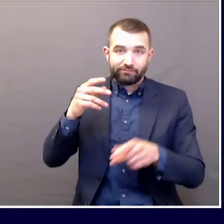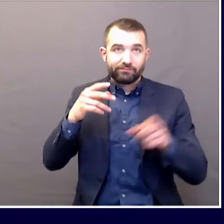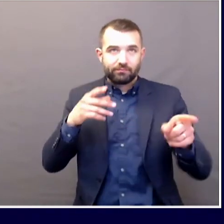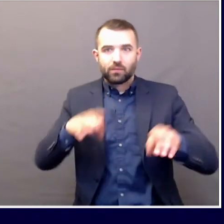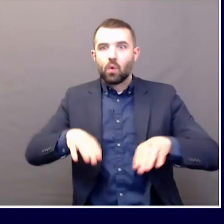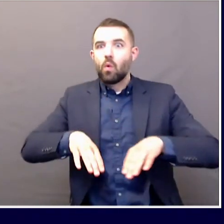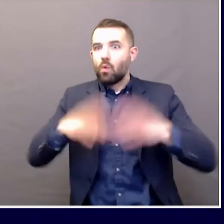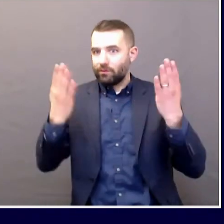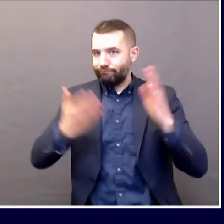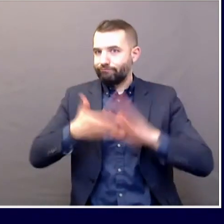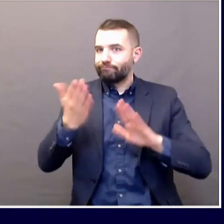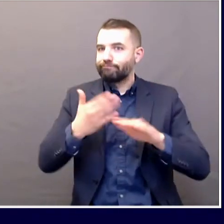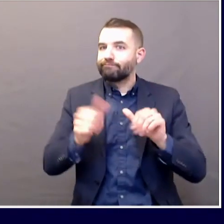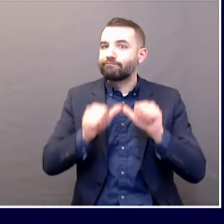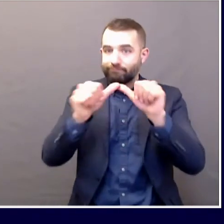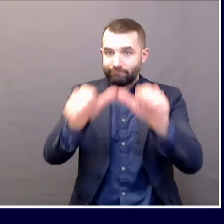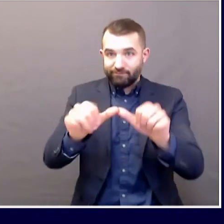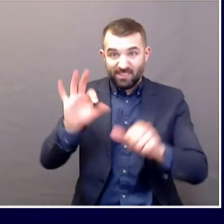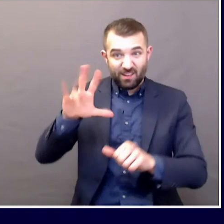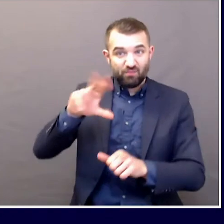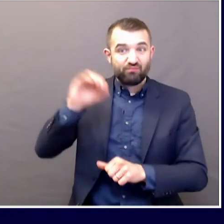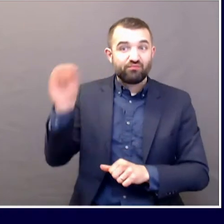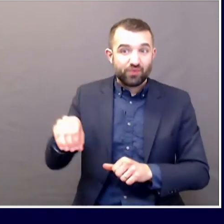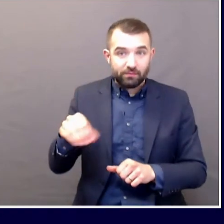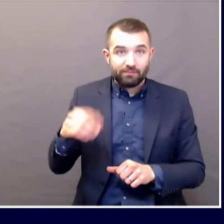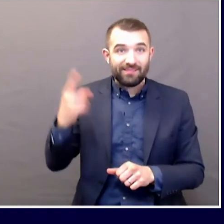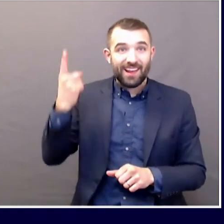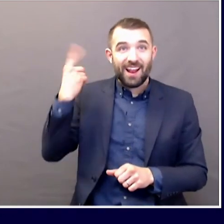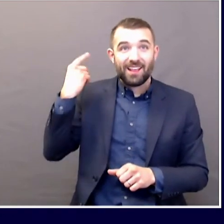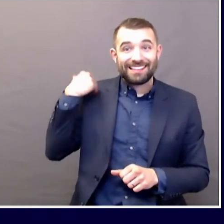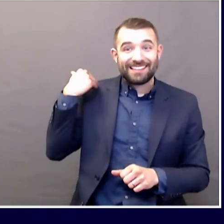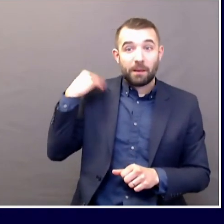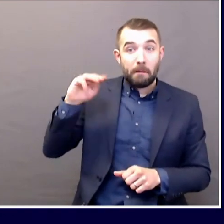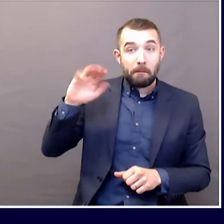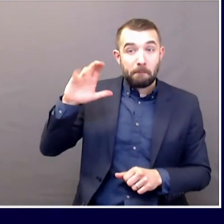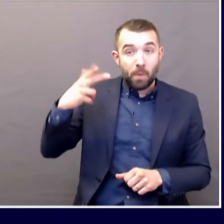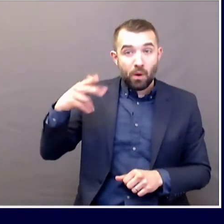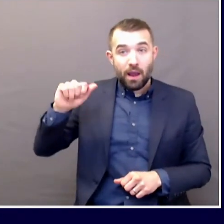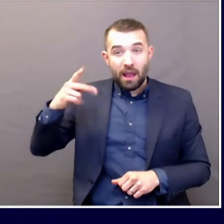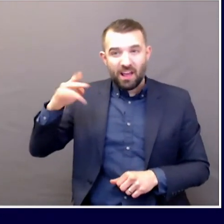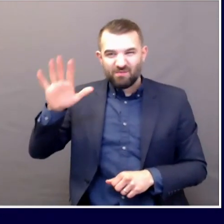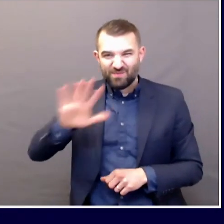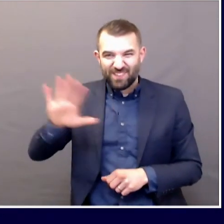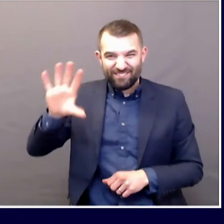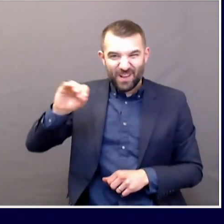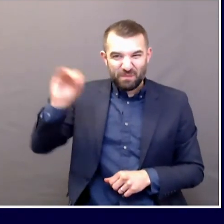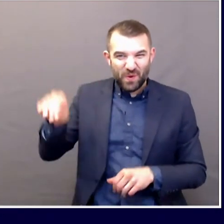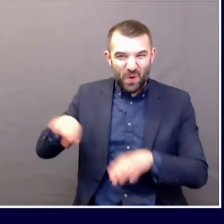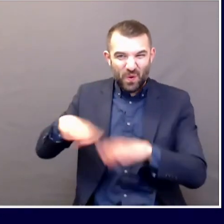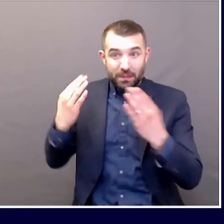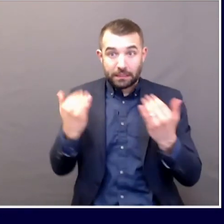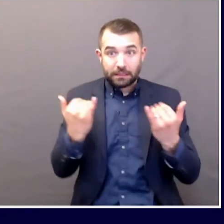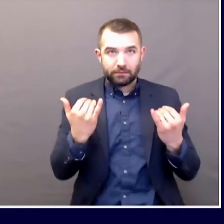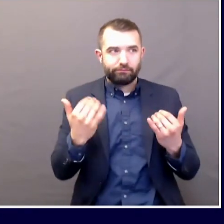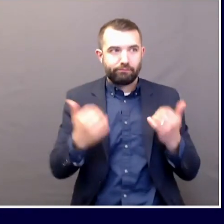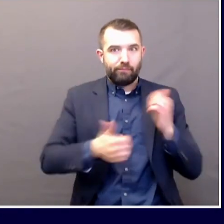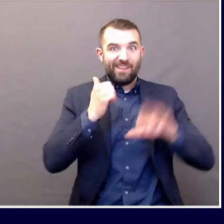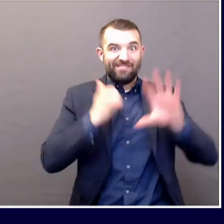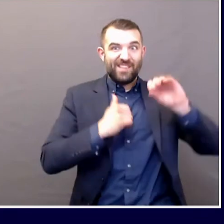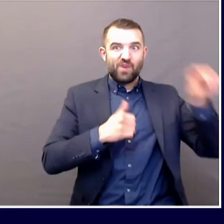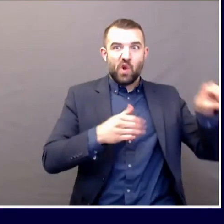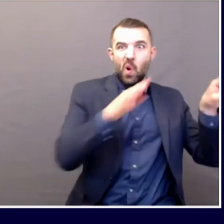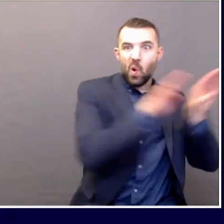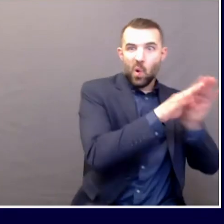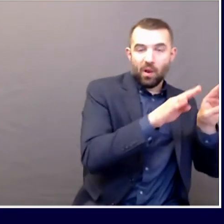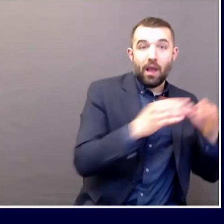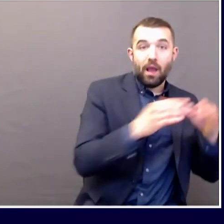50% at the start of the pandemic. Providers have diligently worked to keep children and families safe, resulting in fewer than 10%